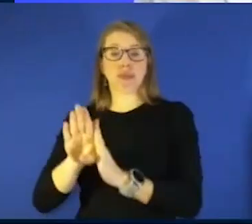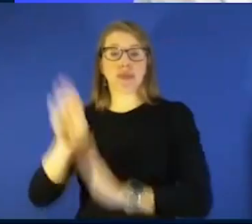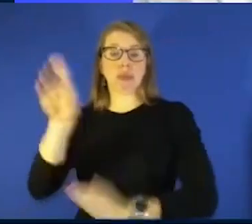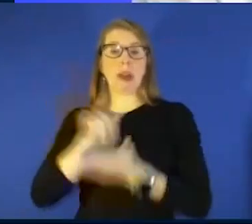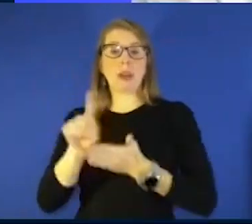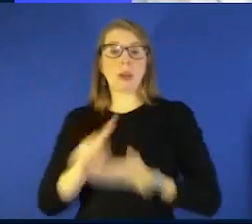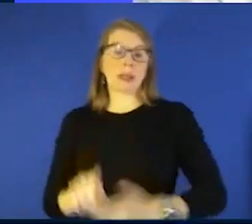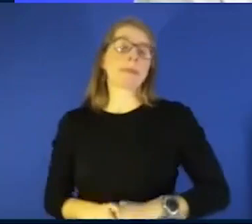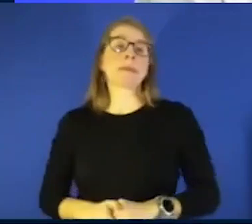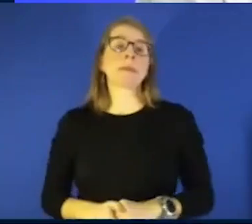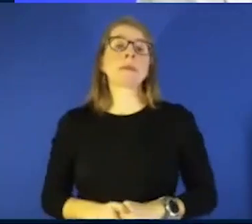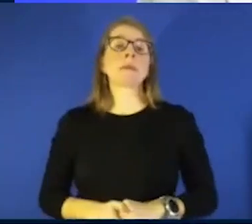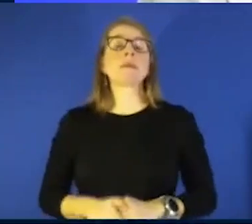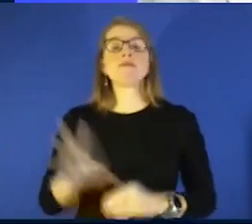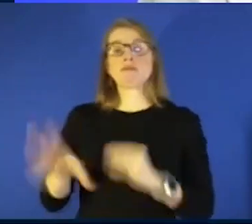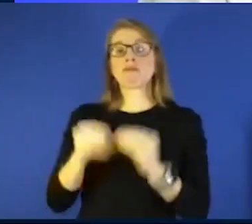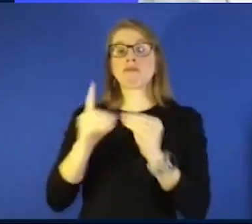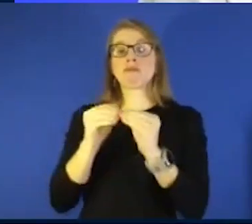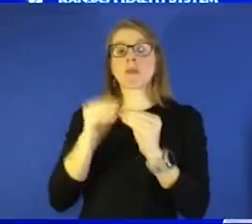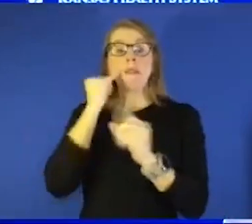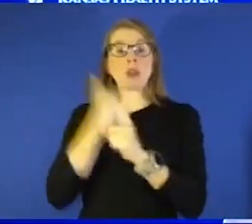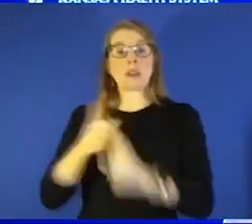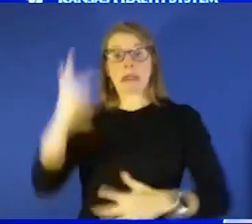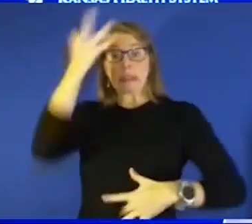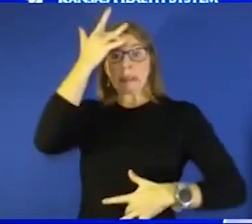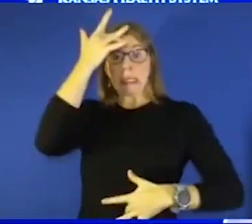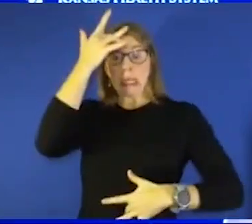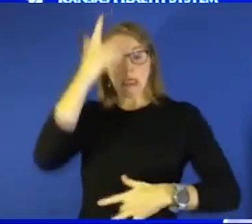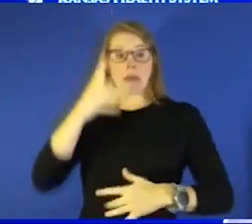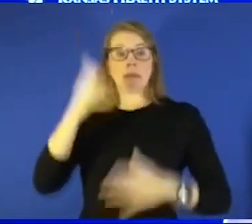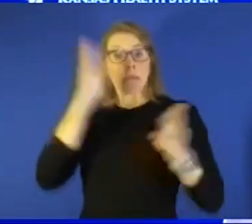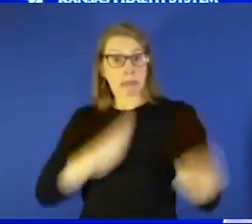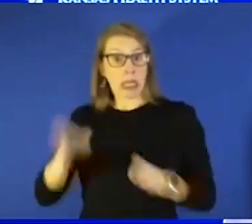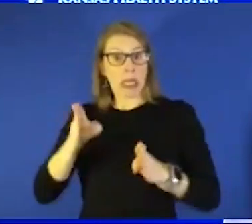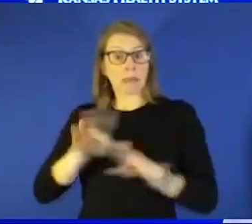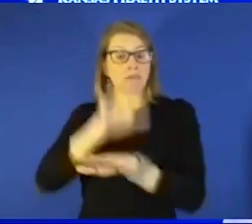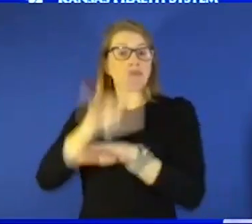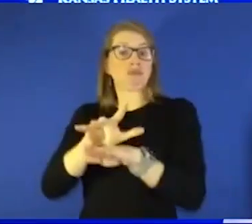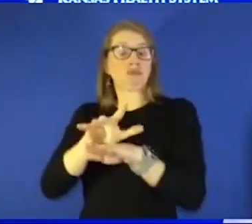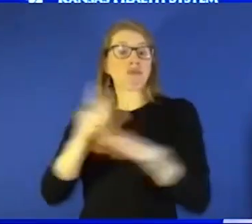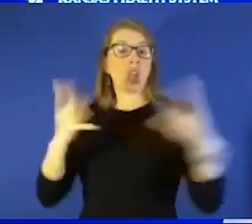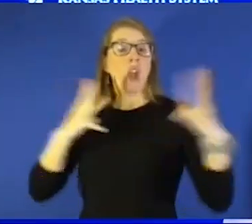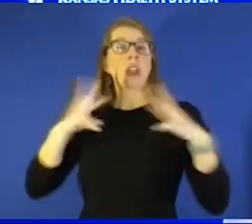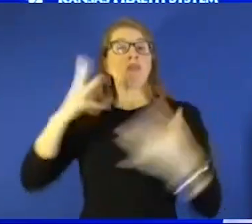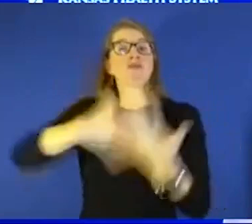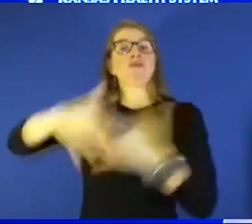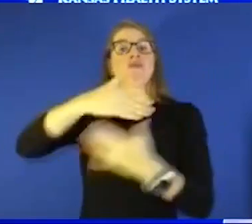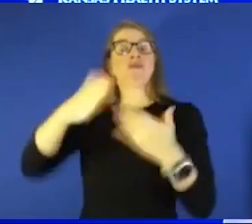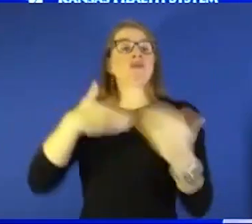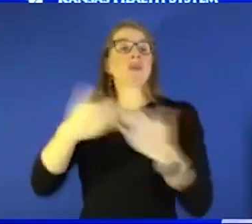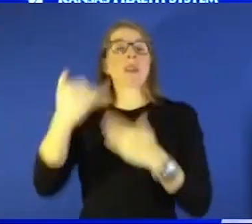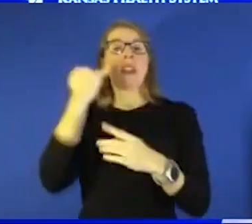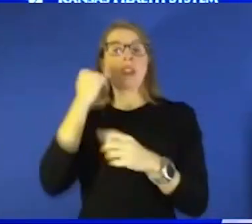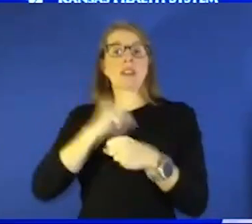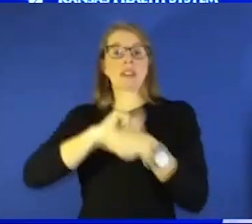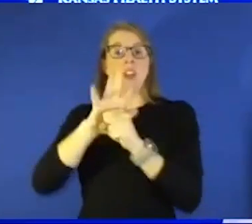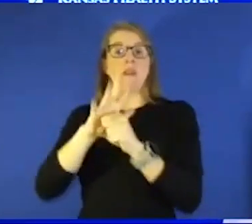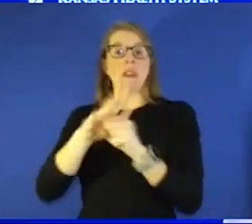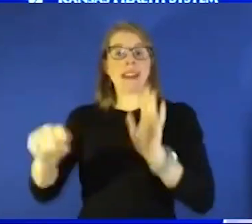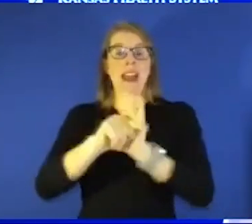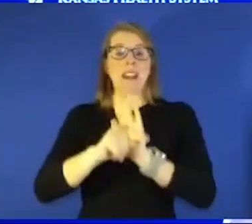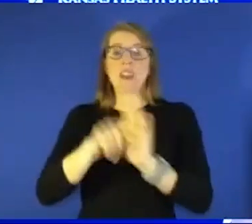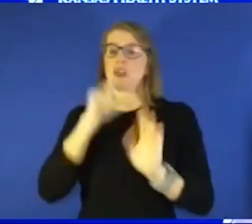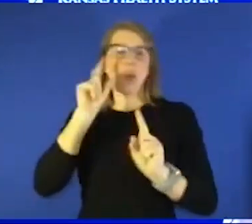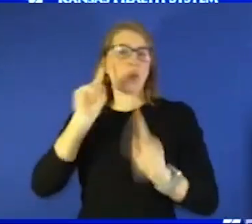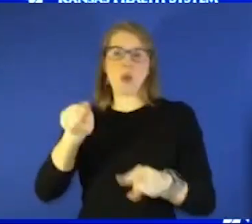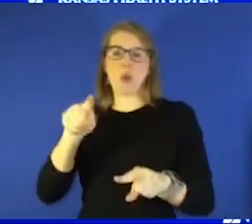add. If you're sick and you're planning to go to a holiday gathering, even if you're COVID negative, you probably shouldn't go this year. I would agree. So if you're sick,